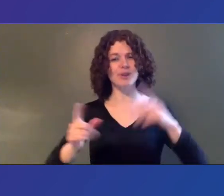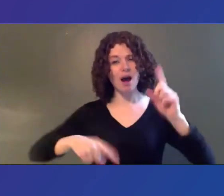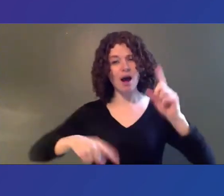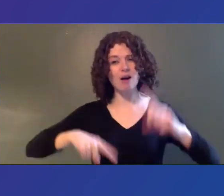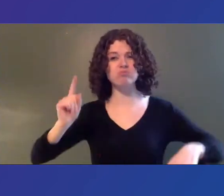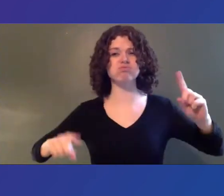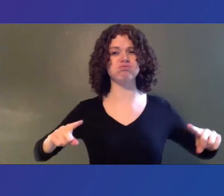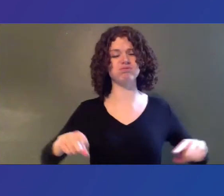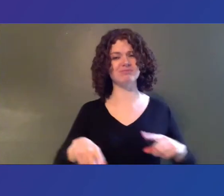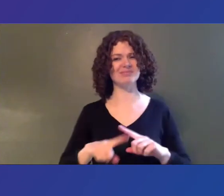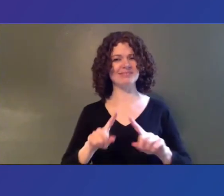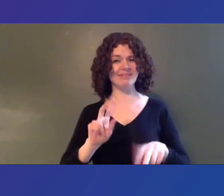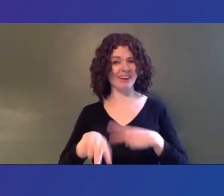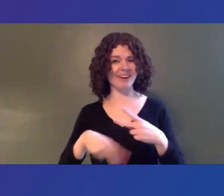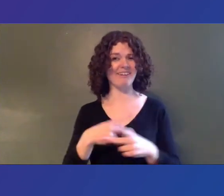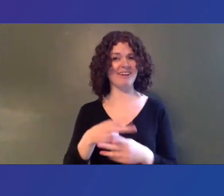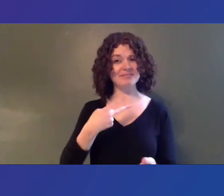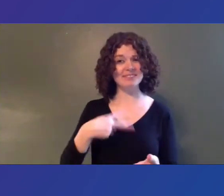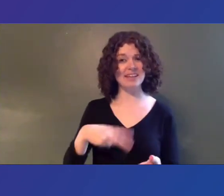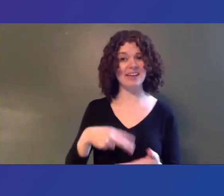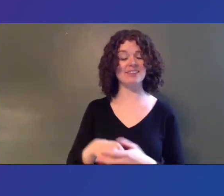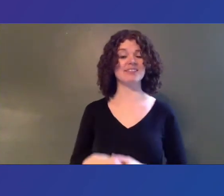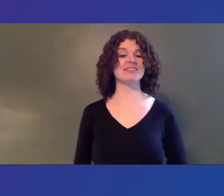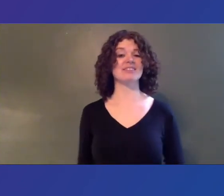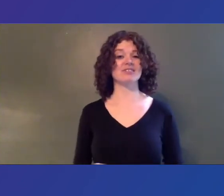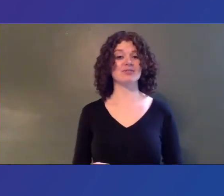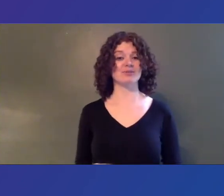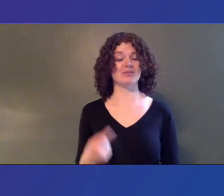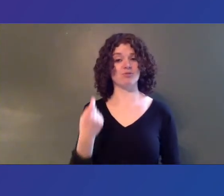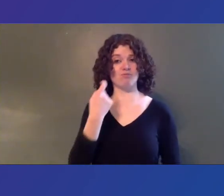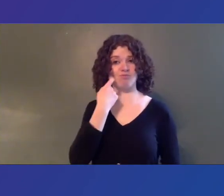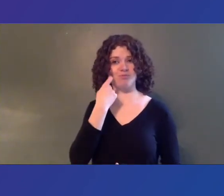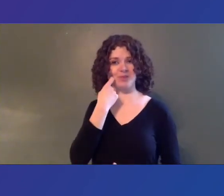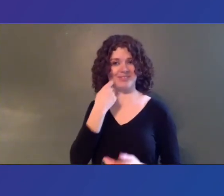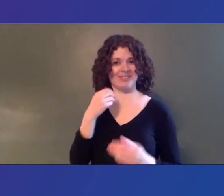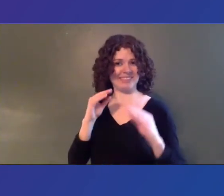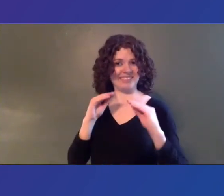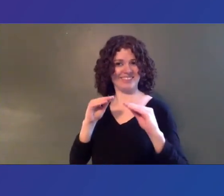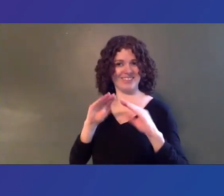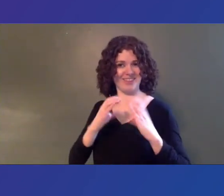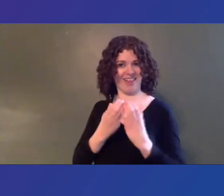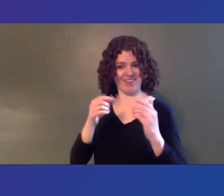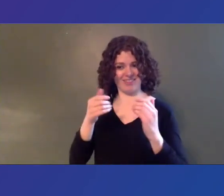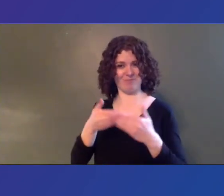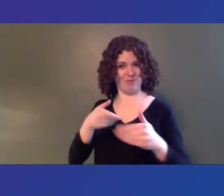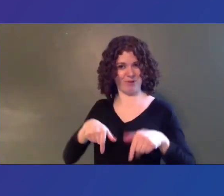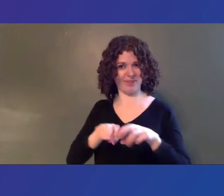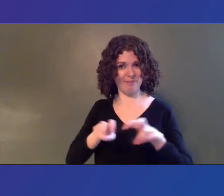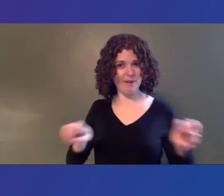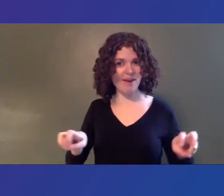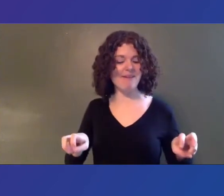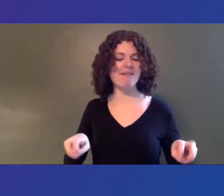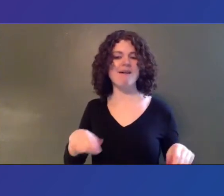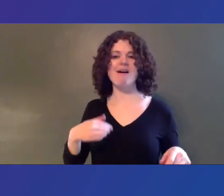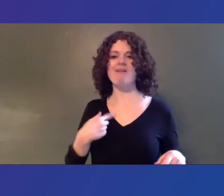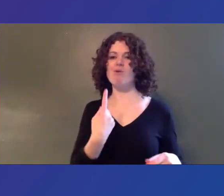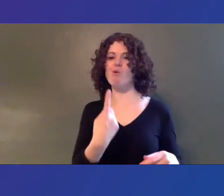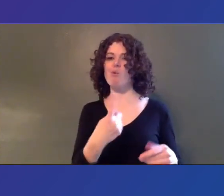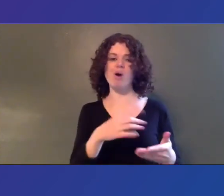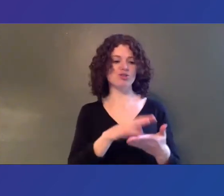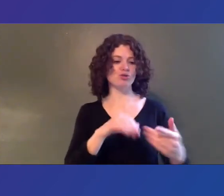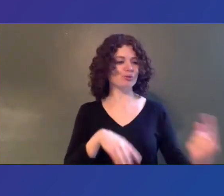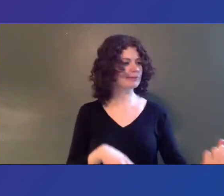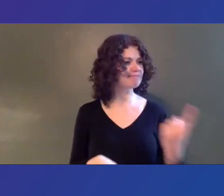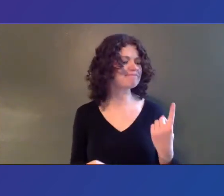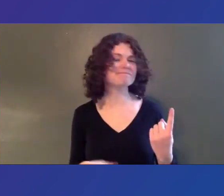avenue. I mean, even the class I just taught before this panel, I had a student come to me telling me that she had this interest in dance therapy